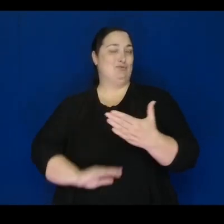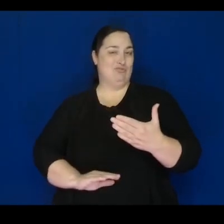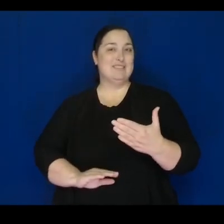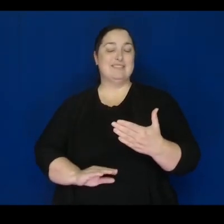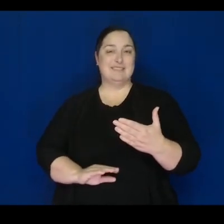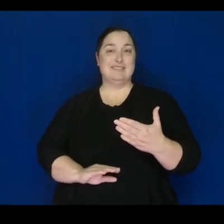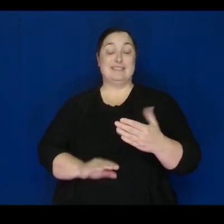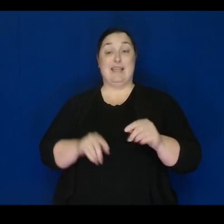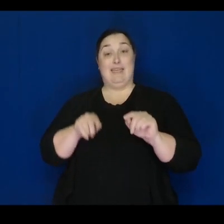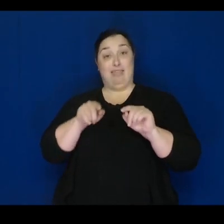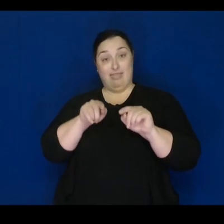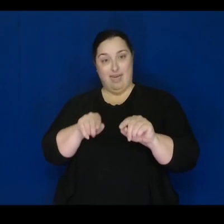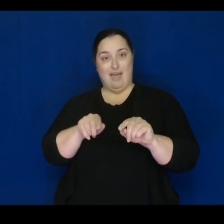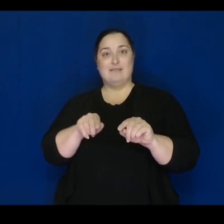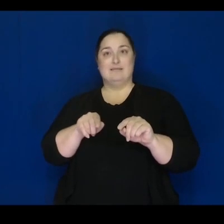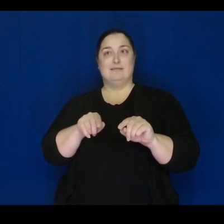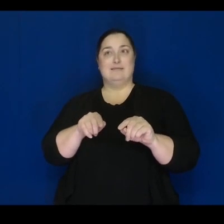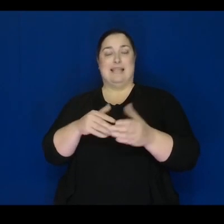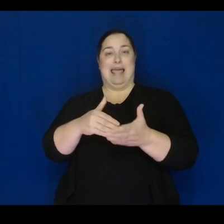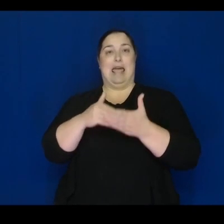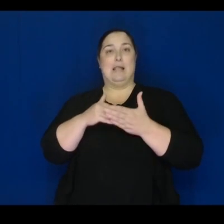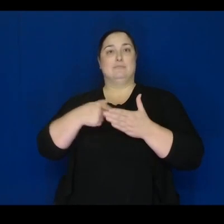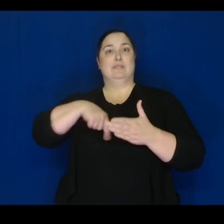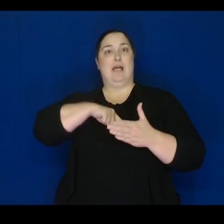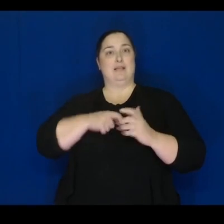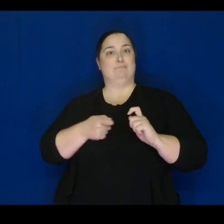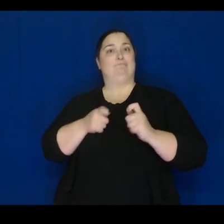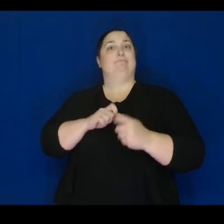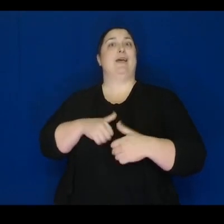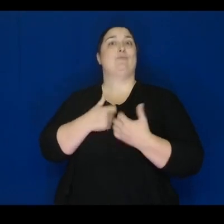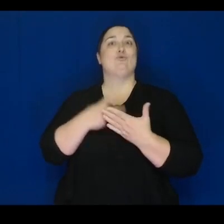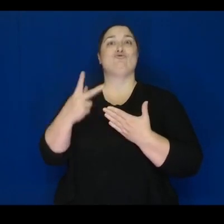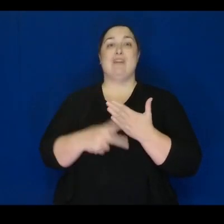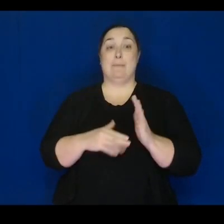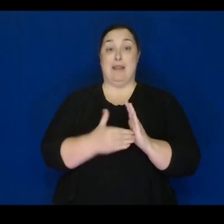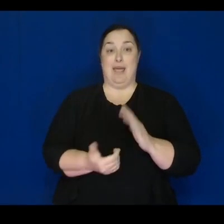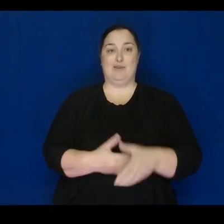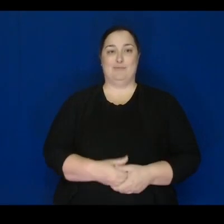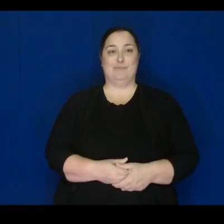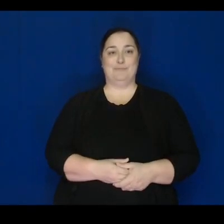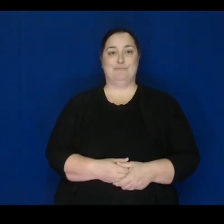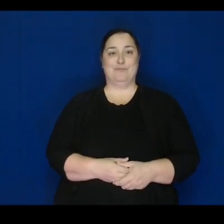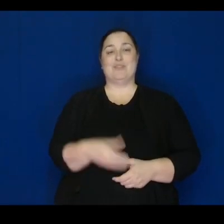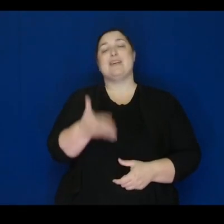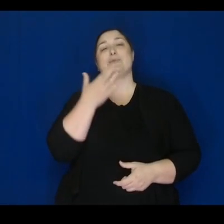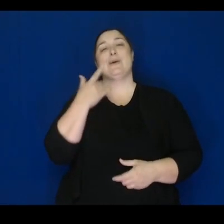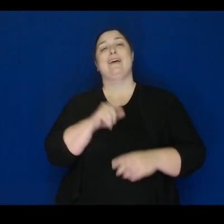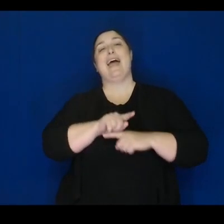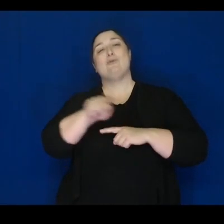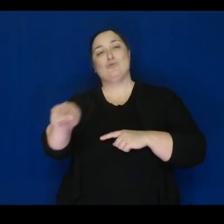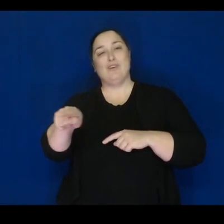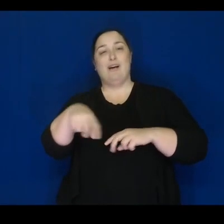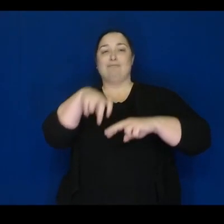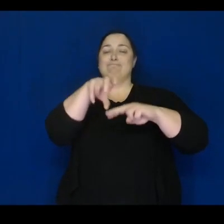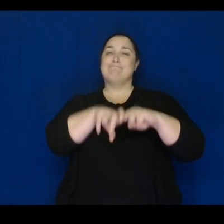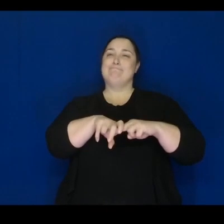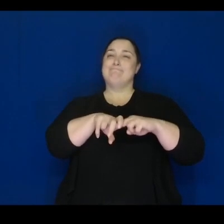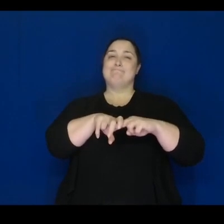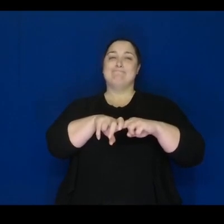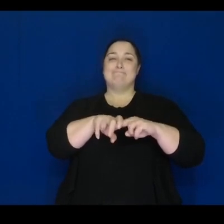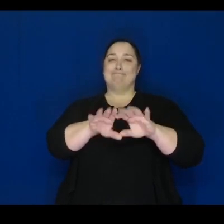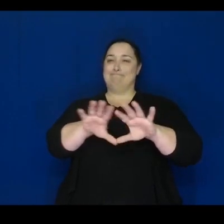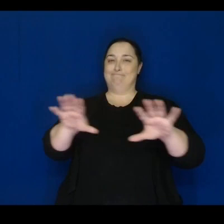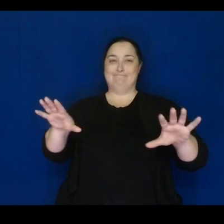shaped the program and what it looks like now. And then this is the image of when we sat outside, connecting